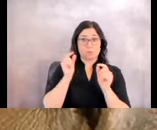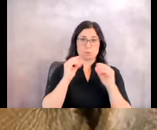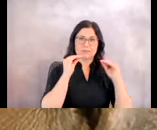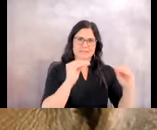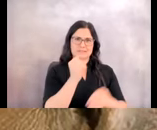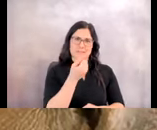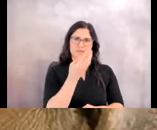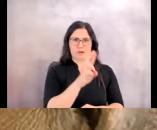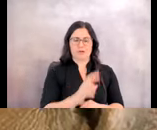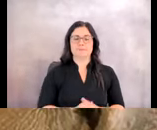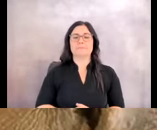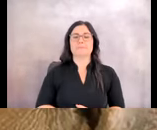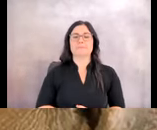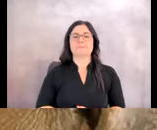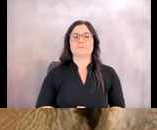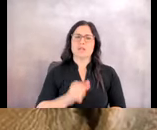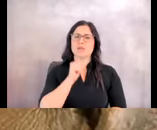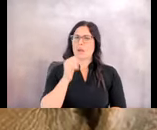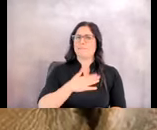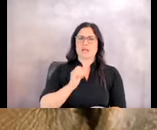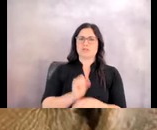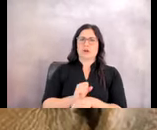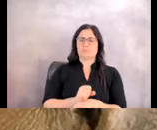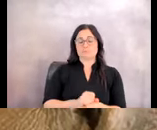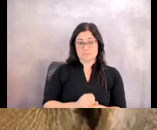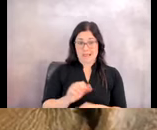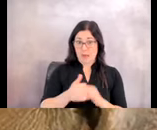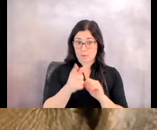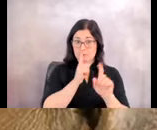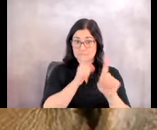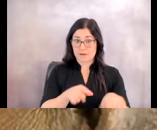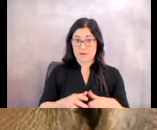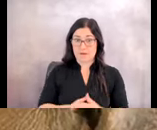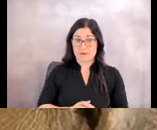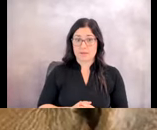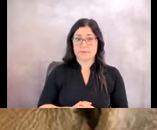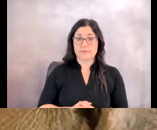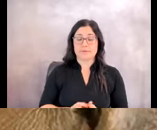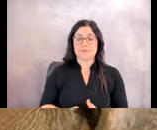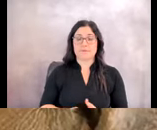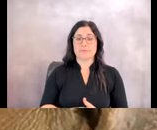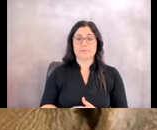HR, not my job. How would you respond?